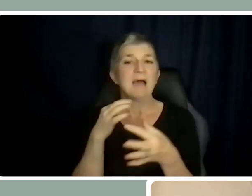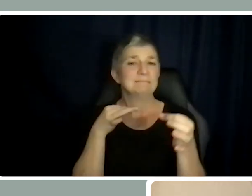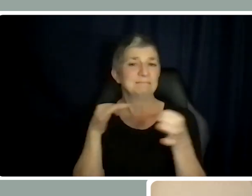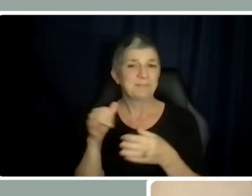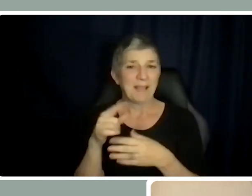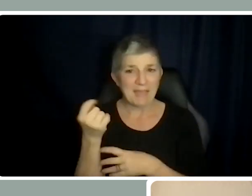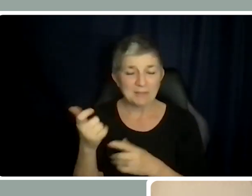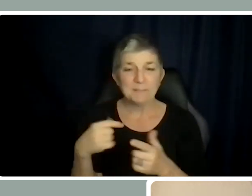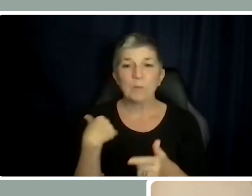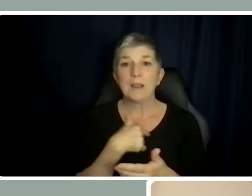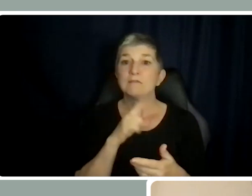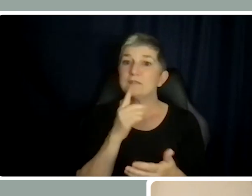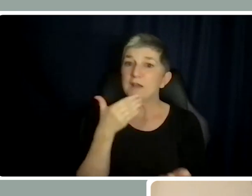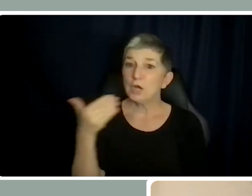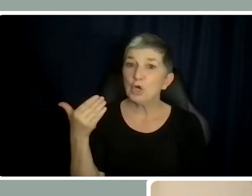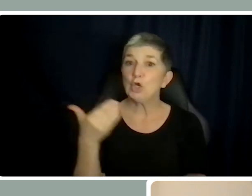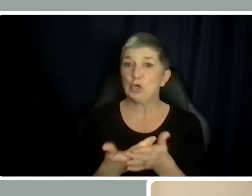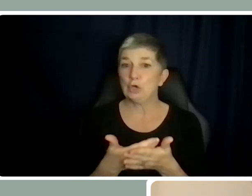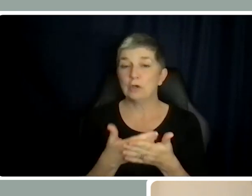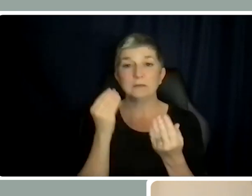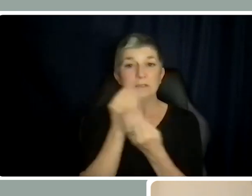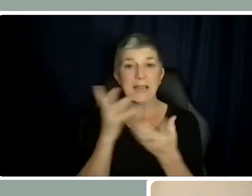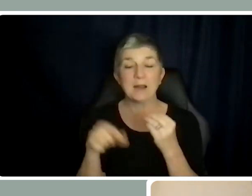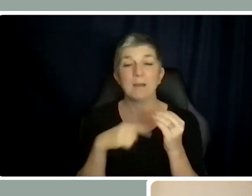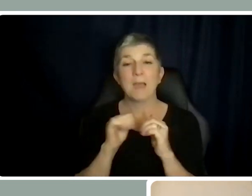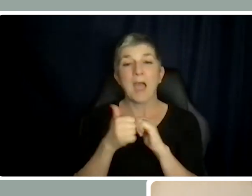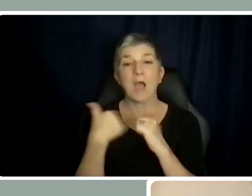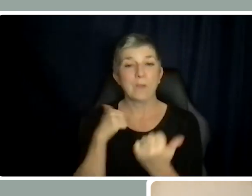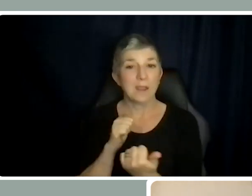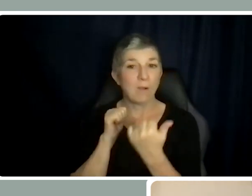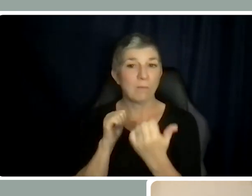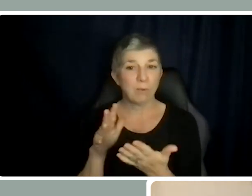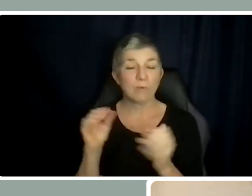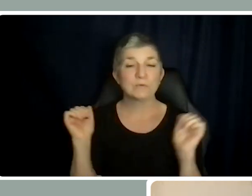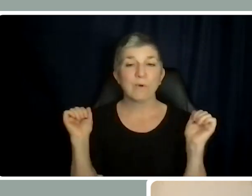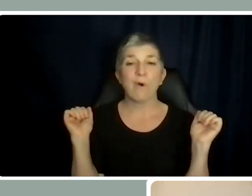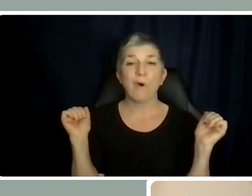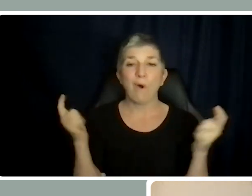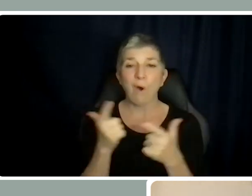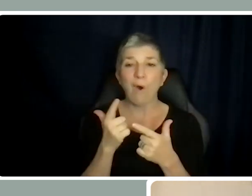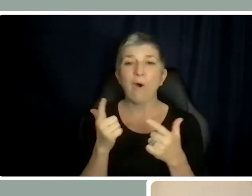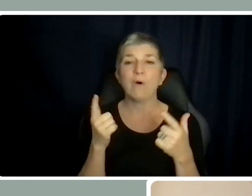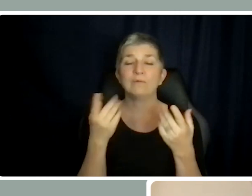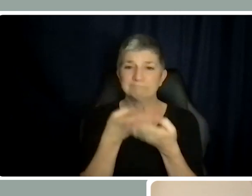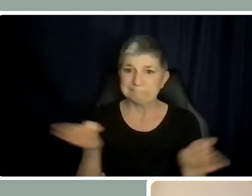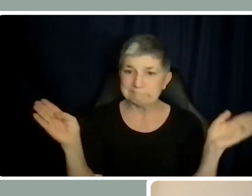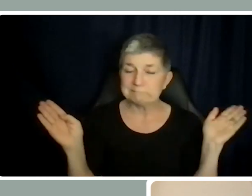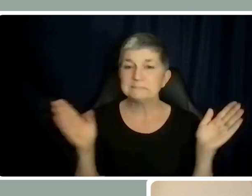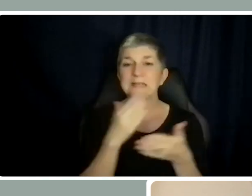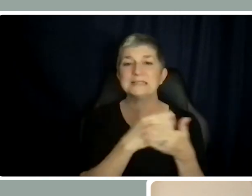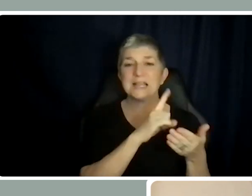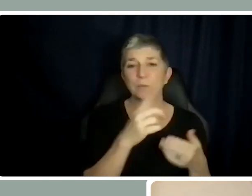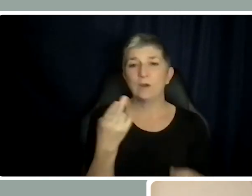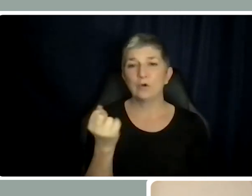So we have very good data about how we approach it all sort of as a basket stage 1 HER2-positive patients.